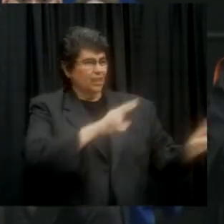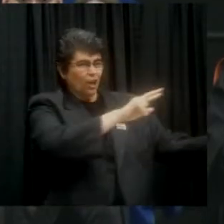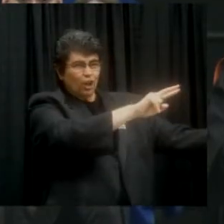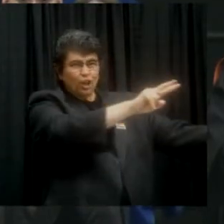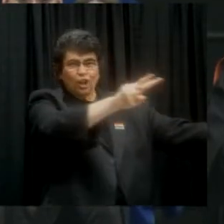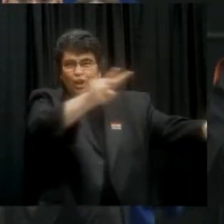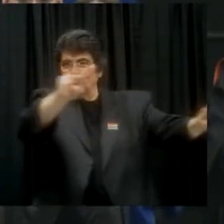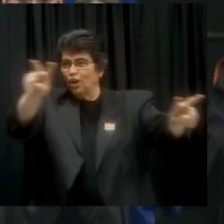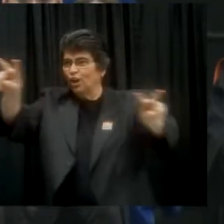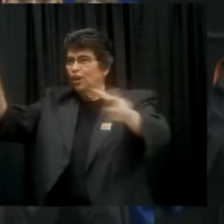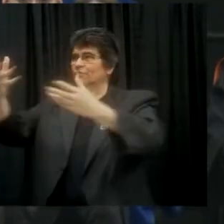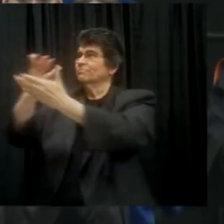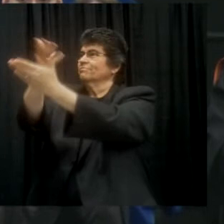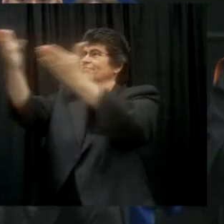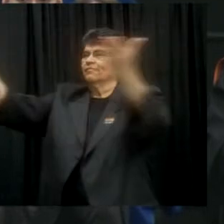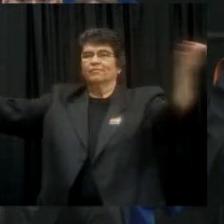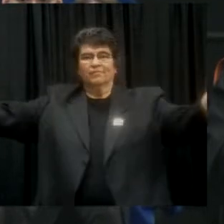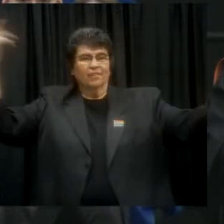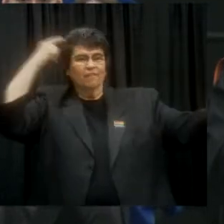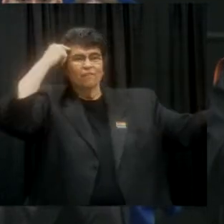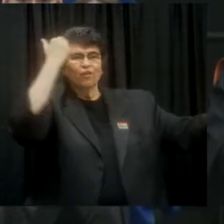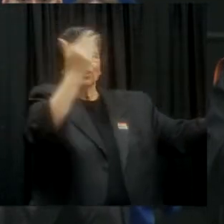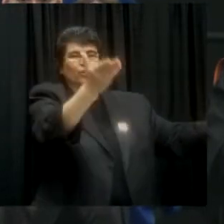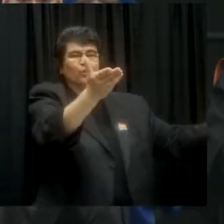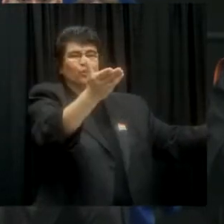around. This is all for you.